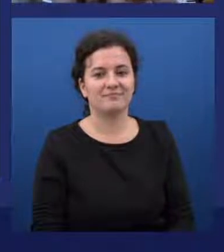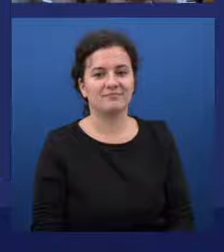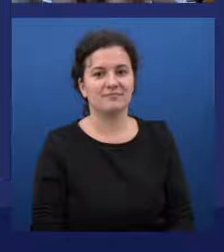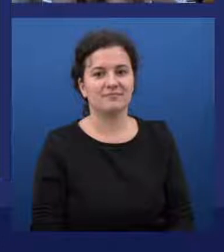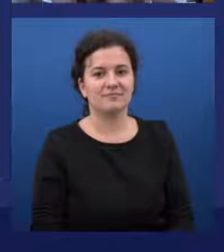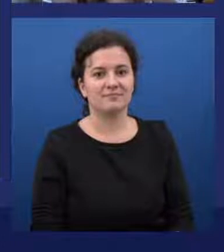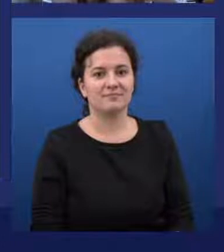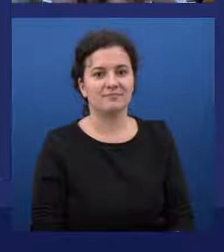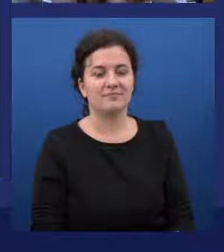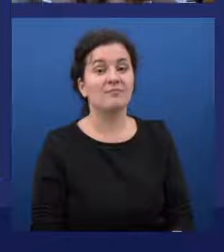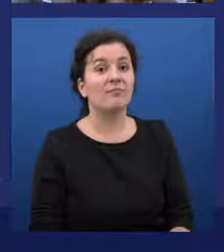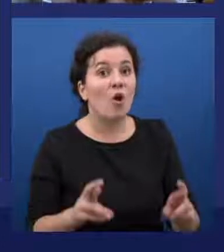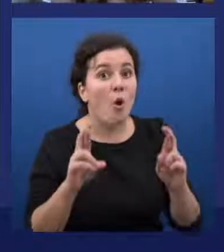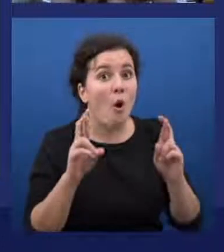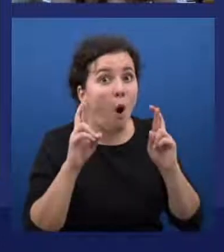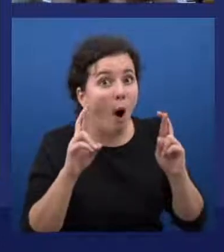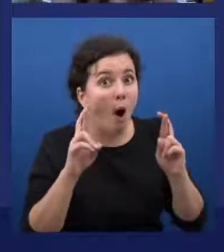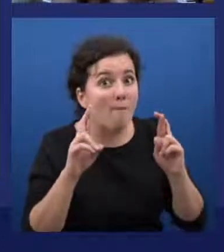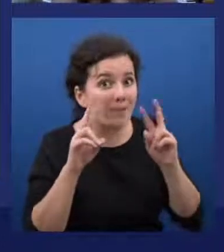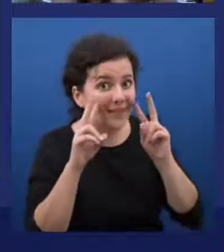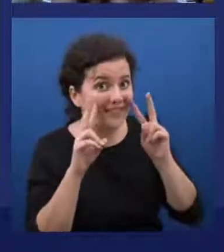Okay, I hope you can see it.